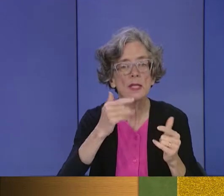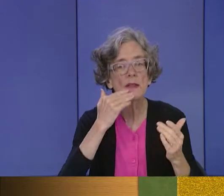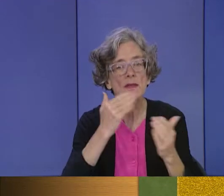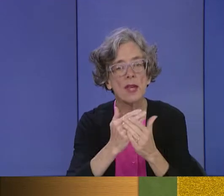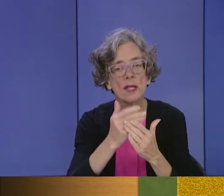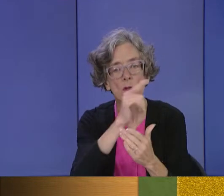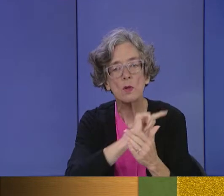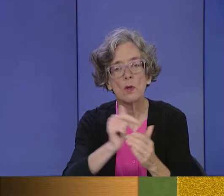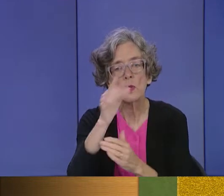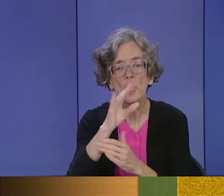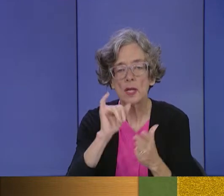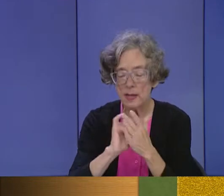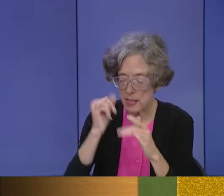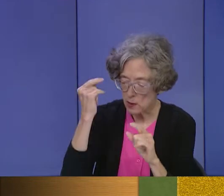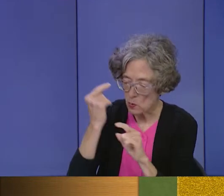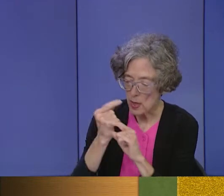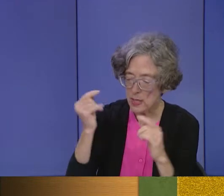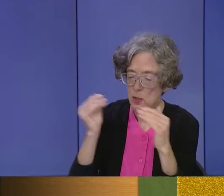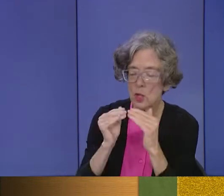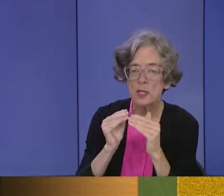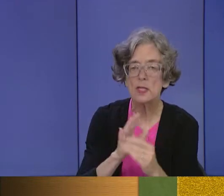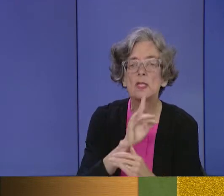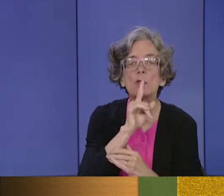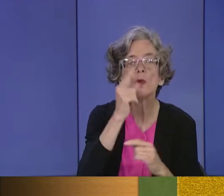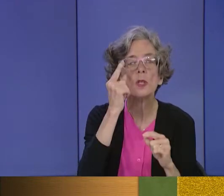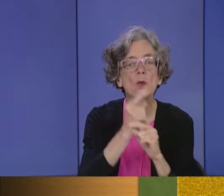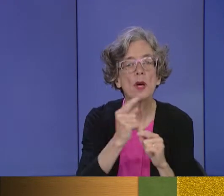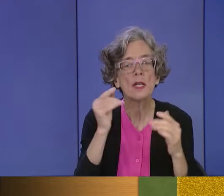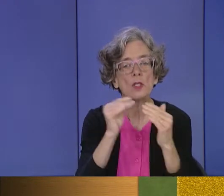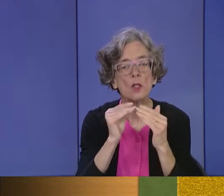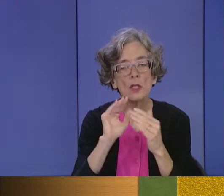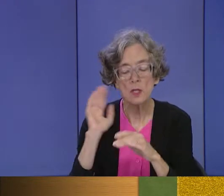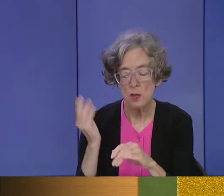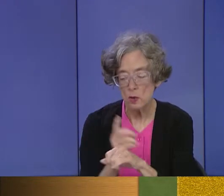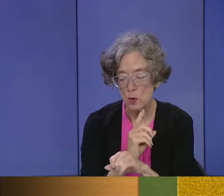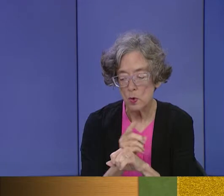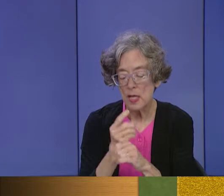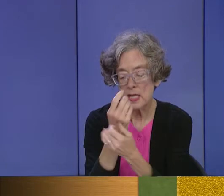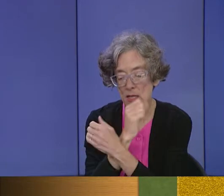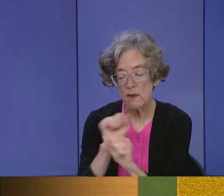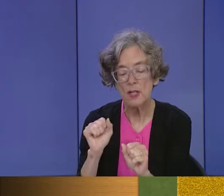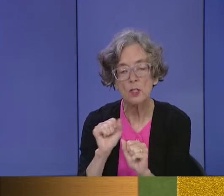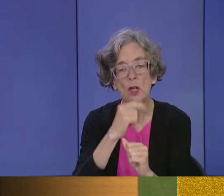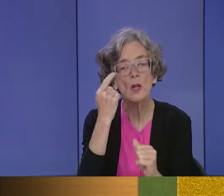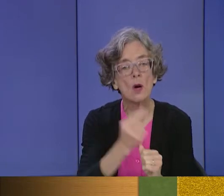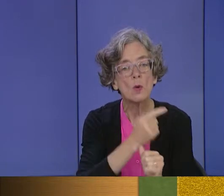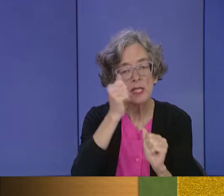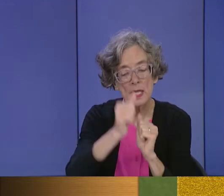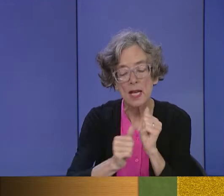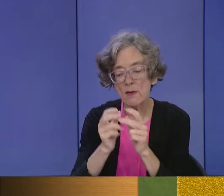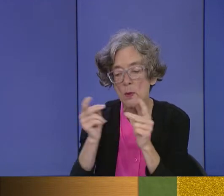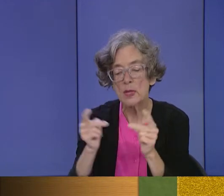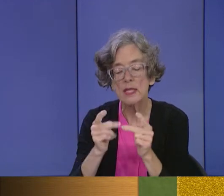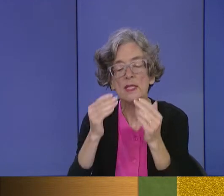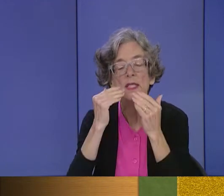our God. It is right and just. It is truly right and just, our duty and our salvation always and everywhere, to give you thanks, Lord,